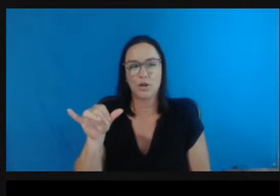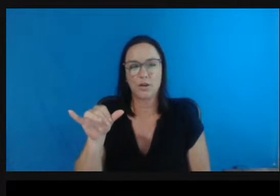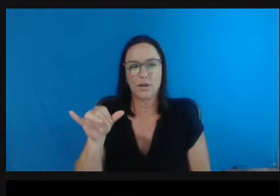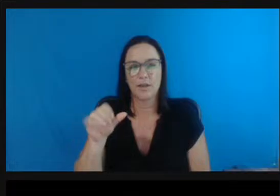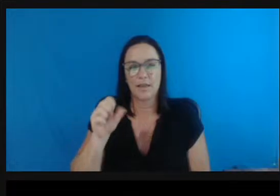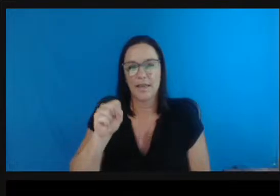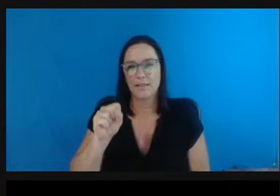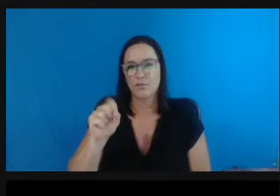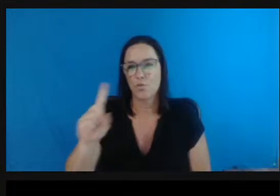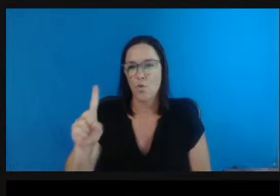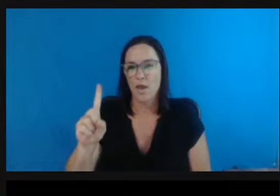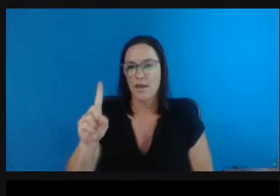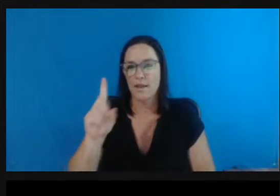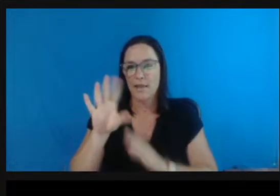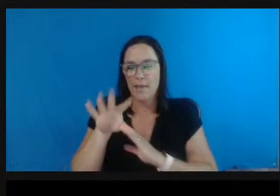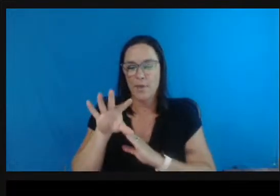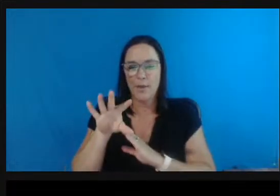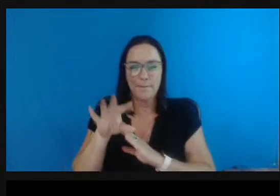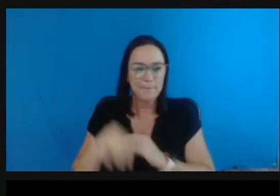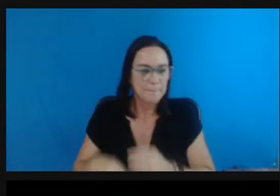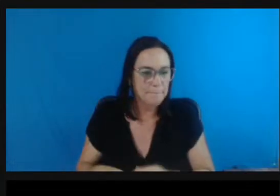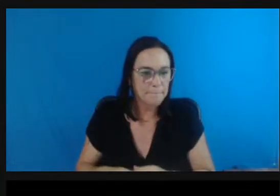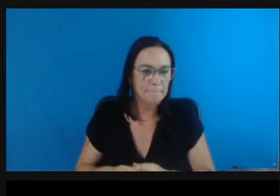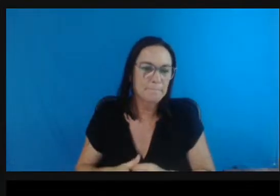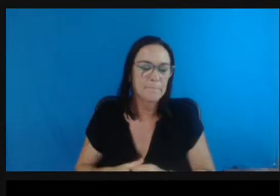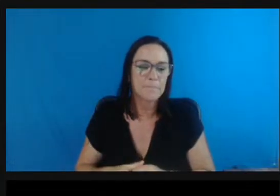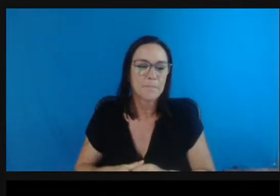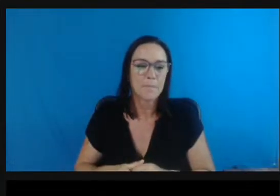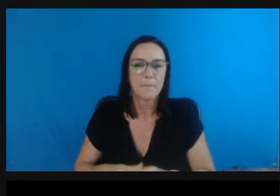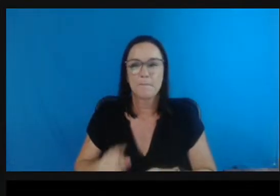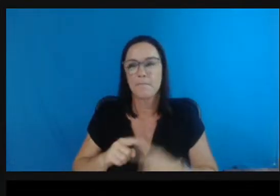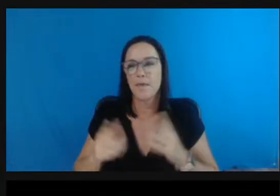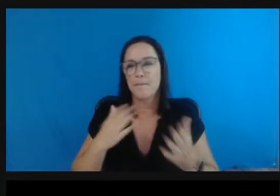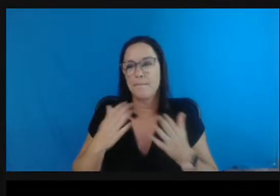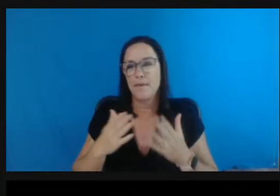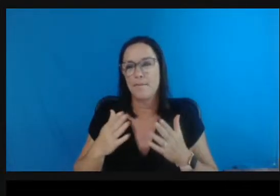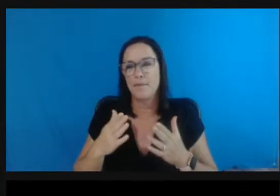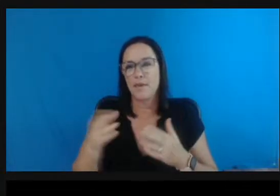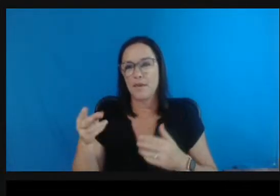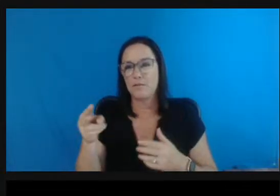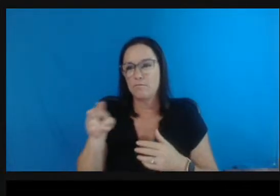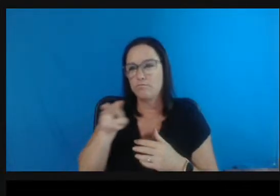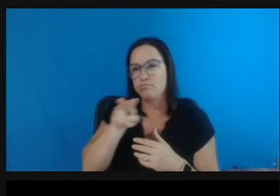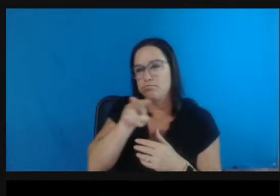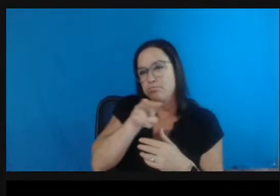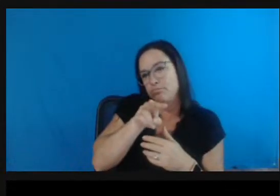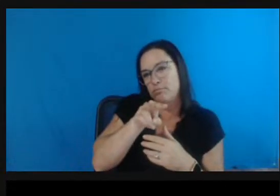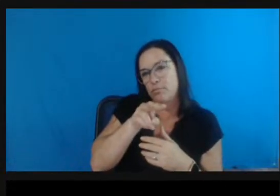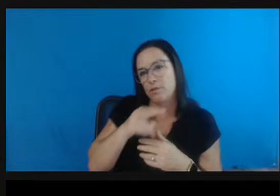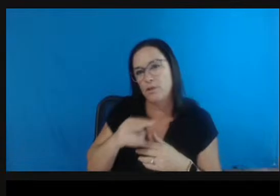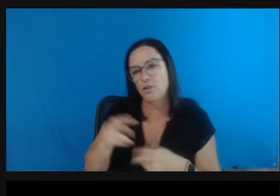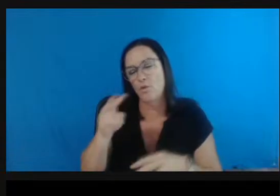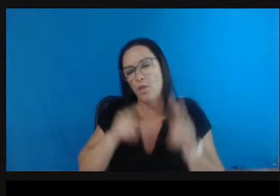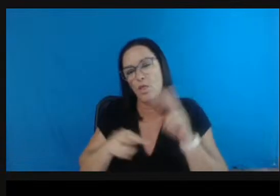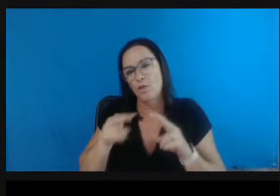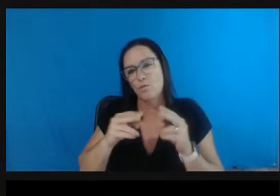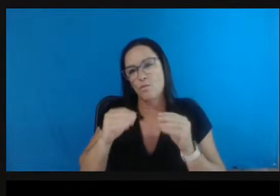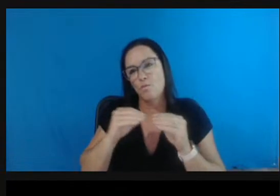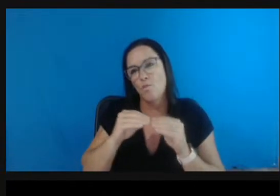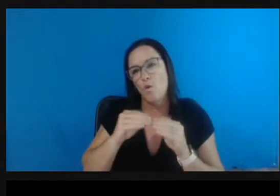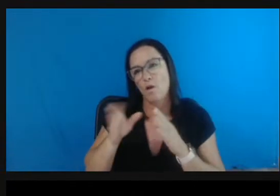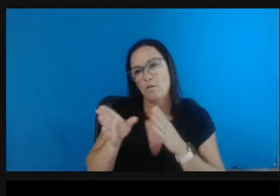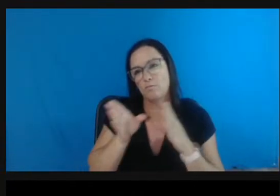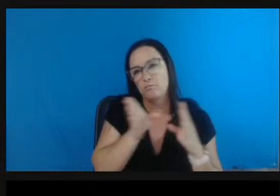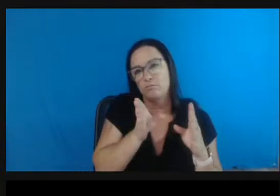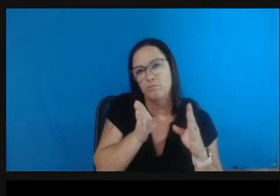S1 camera. More that southern view, but maybe it's slightly further around, so it looks more at the right. That's what I think. It's